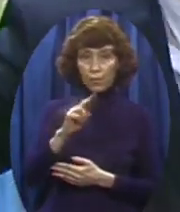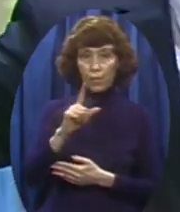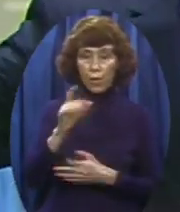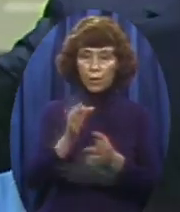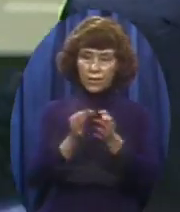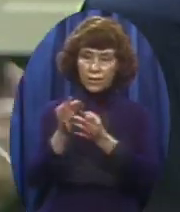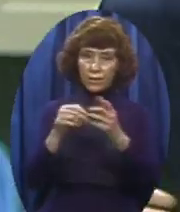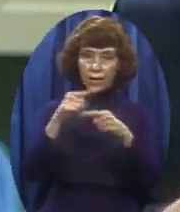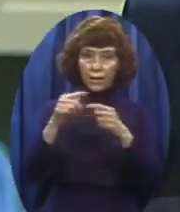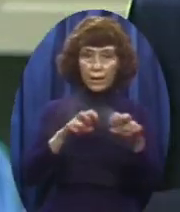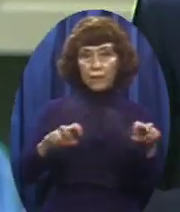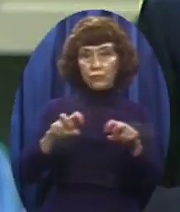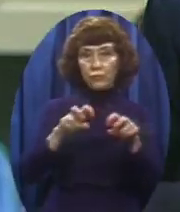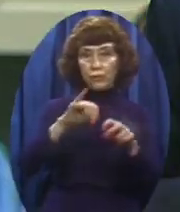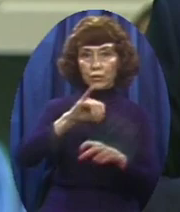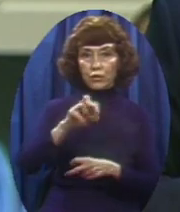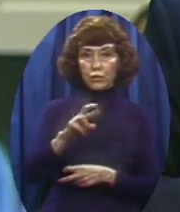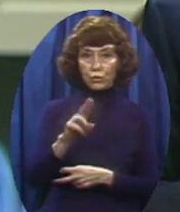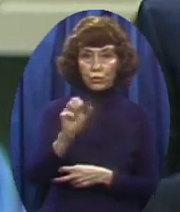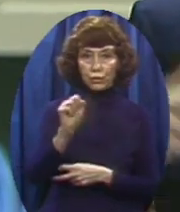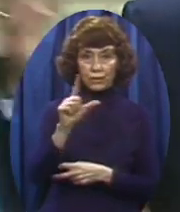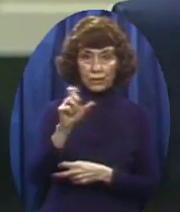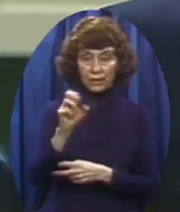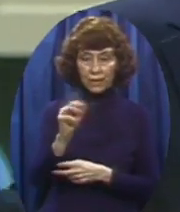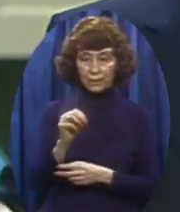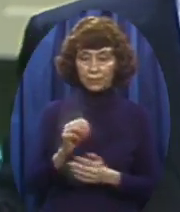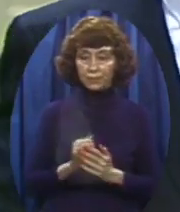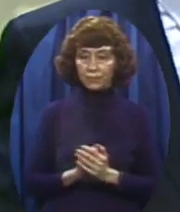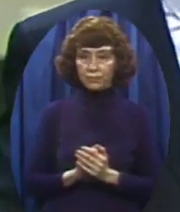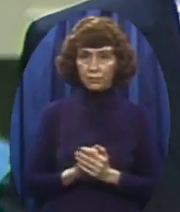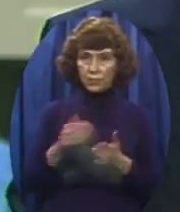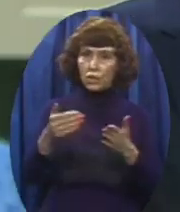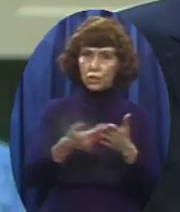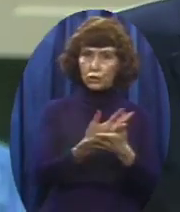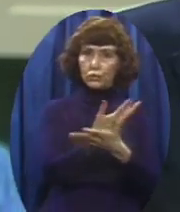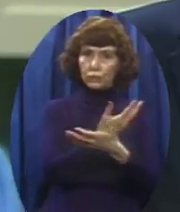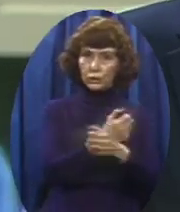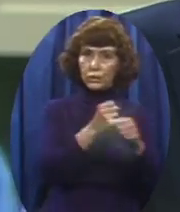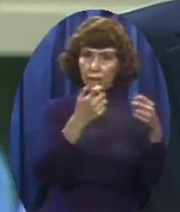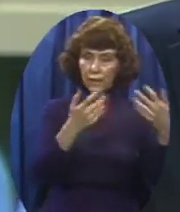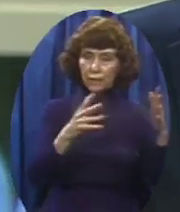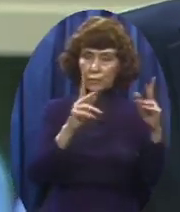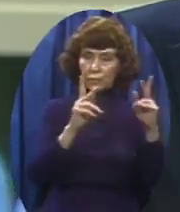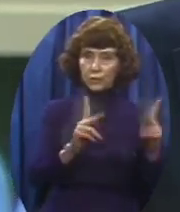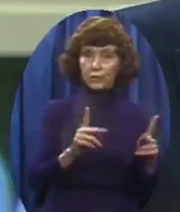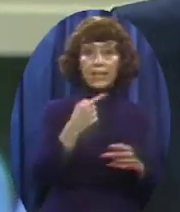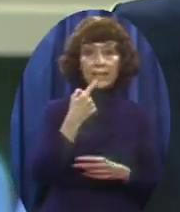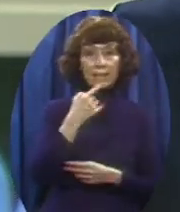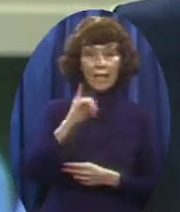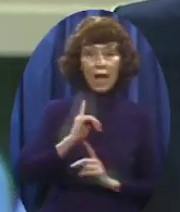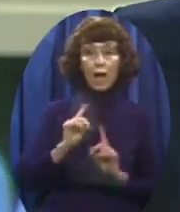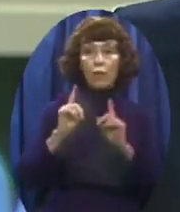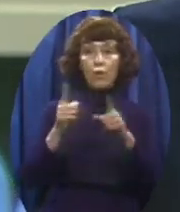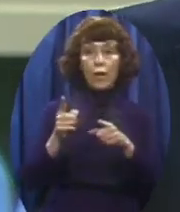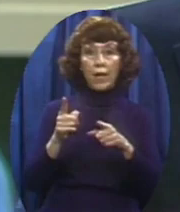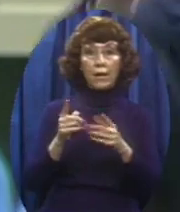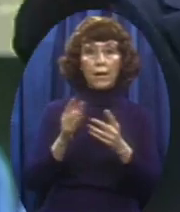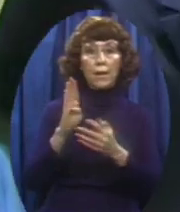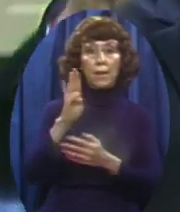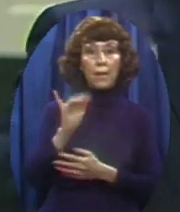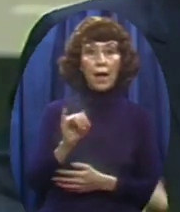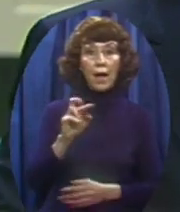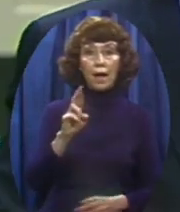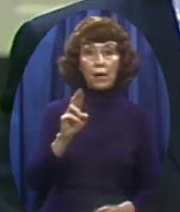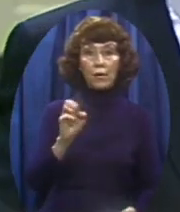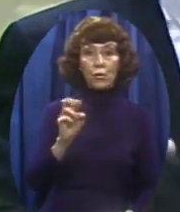where he appeared to the disciples there, he'd just been converted, a new convert. He said, I went up by revelation. What did he mean? God told